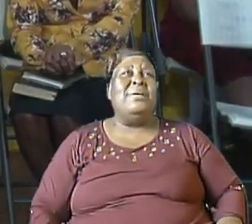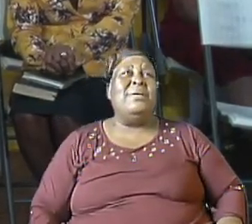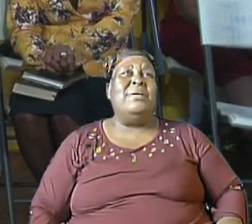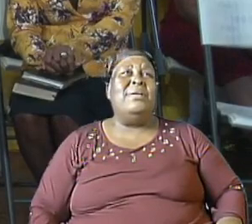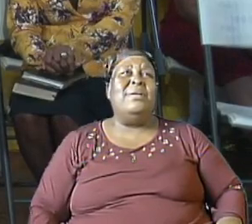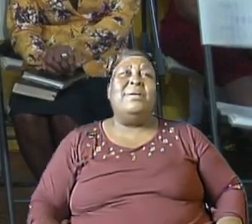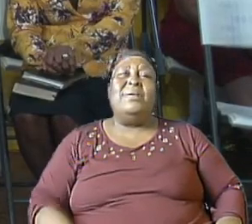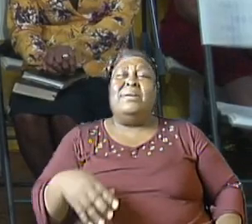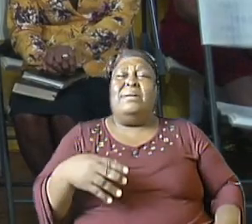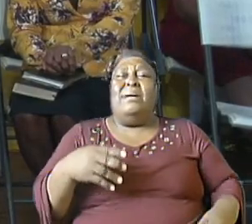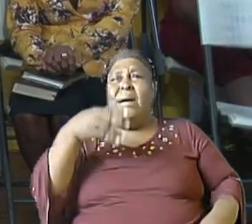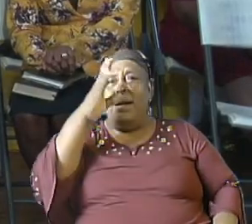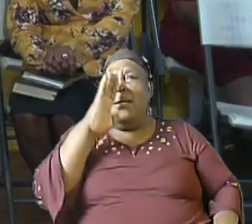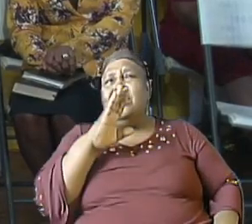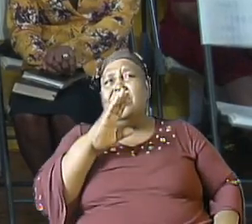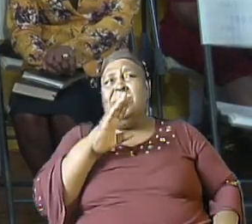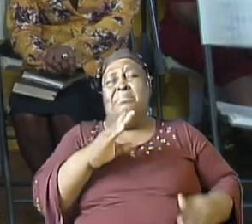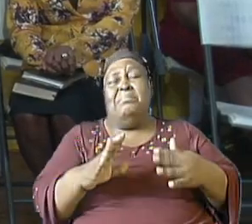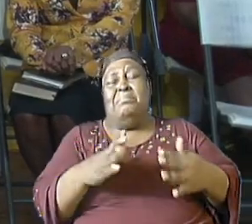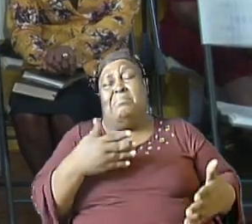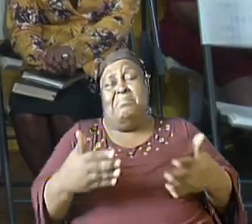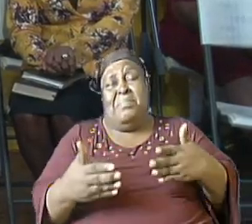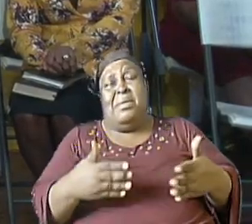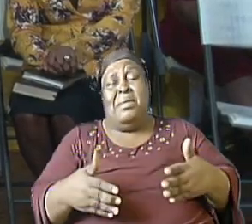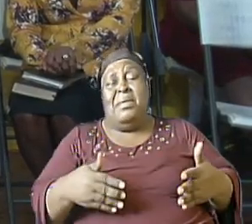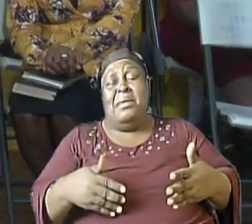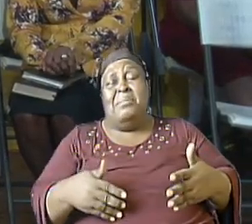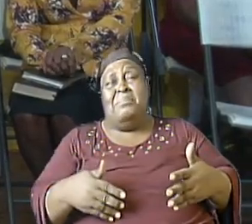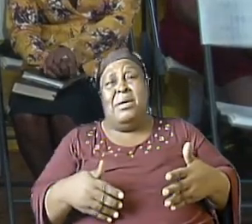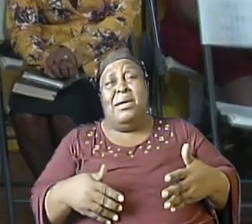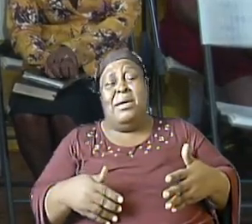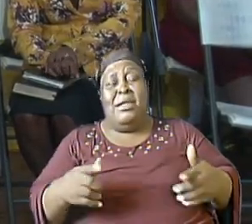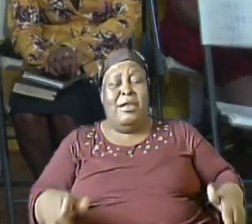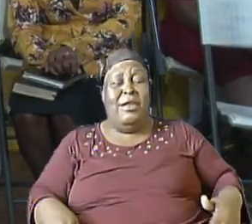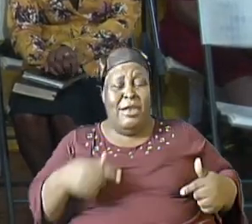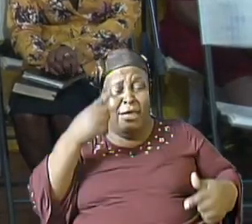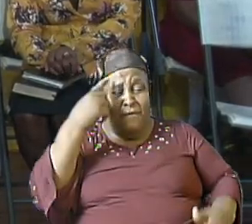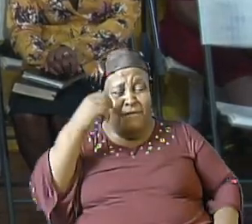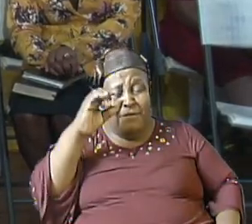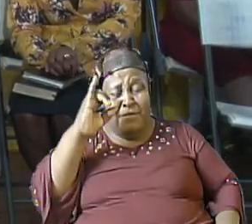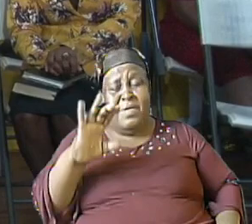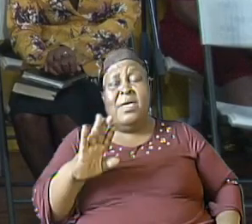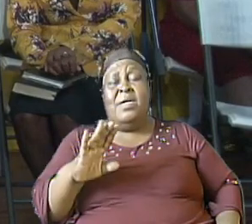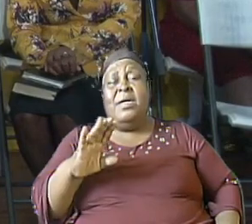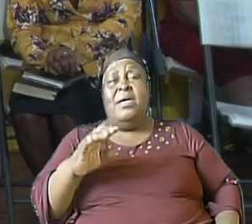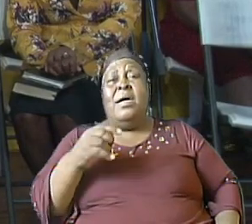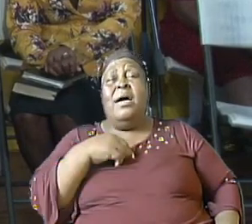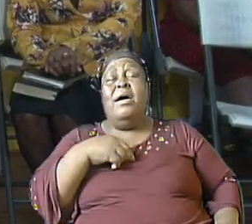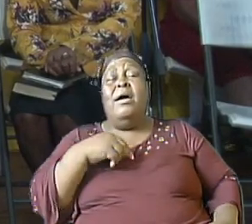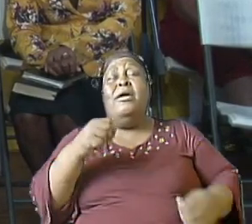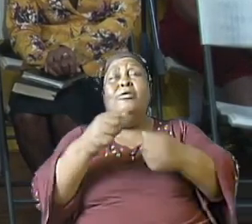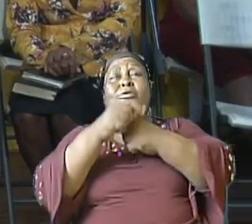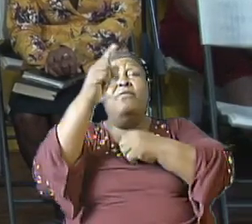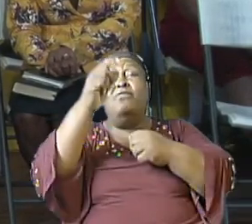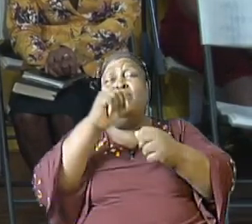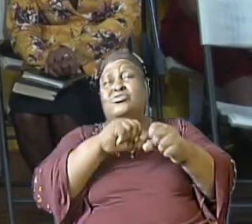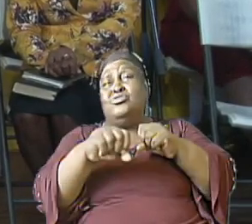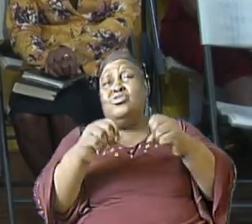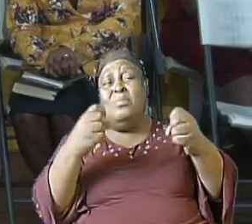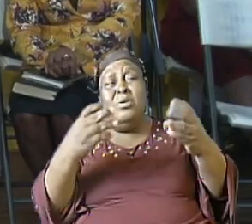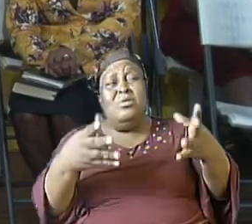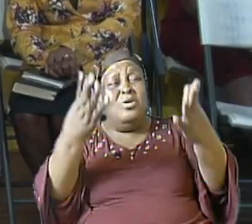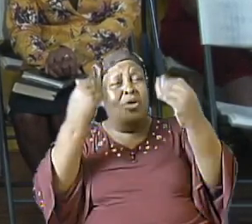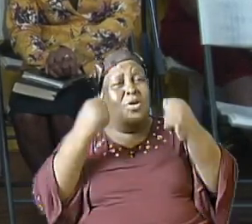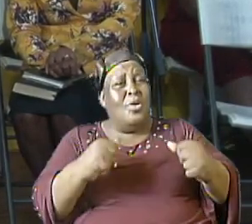God, I might live for you. So our I love you so much come with qualifications. Because